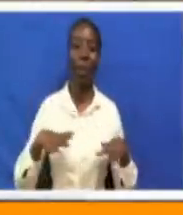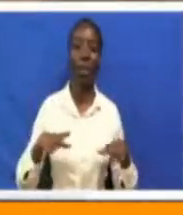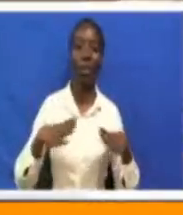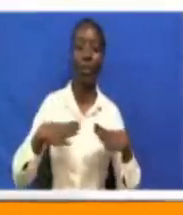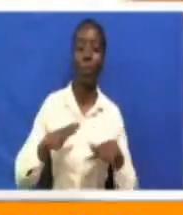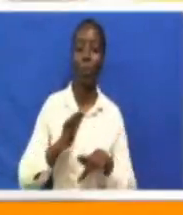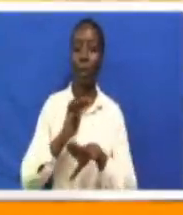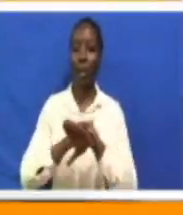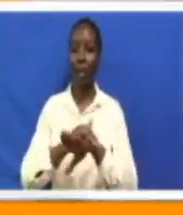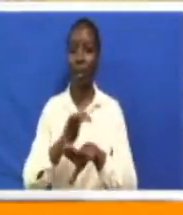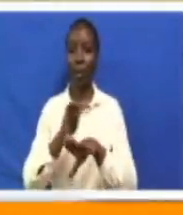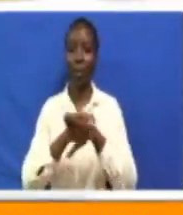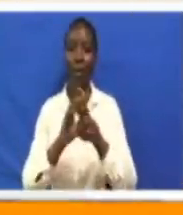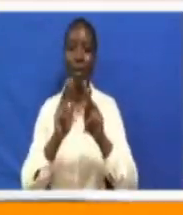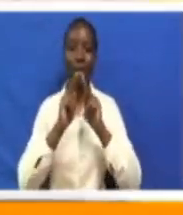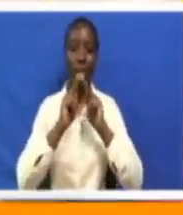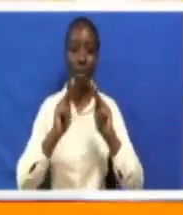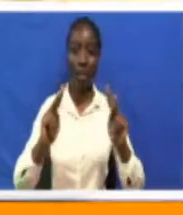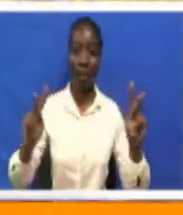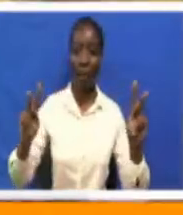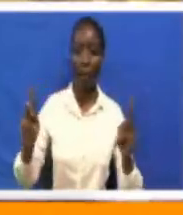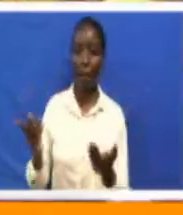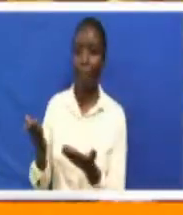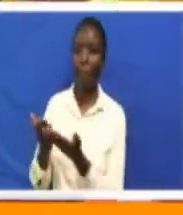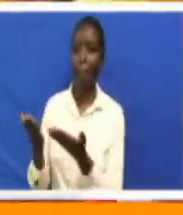why do I know